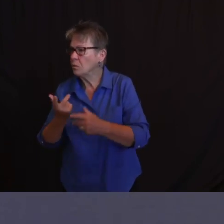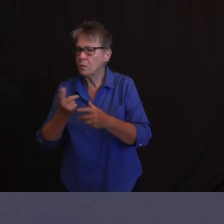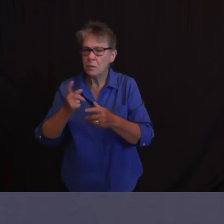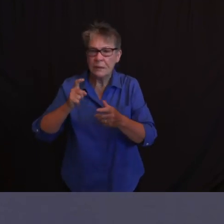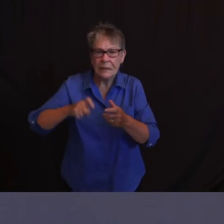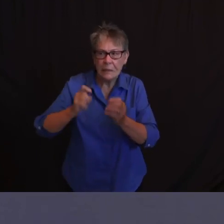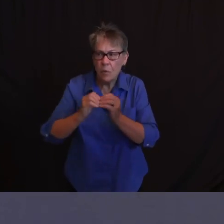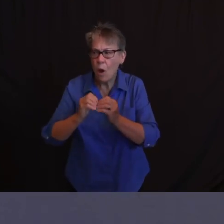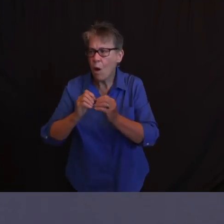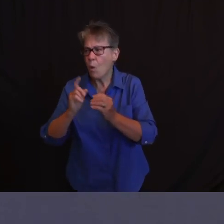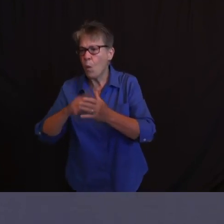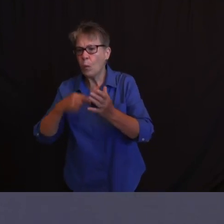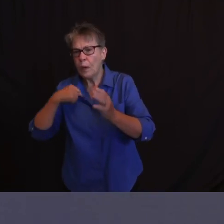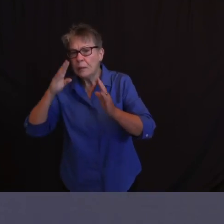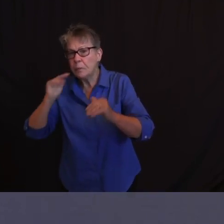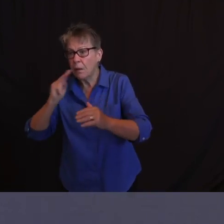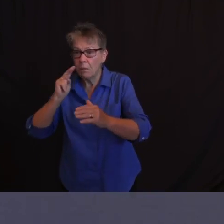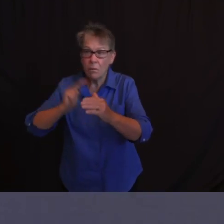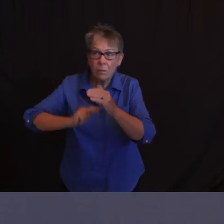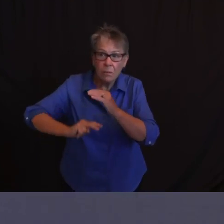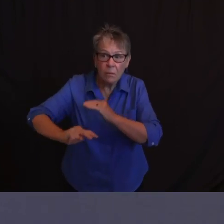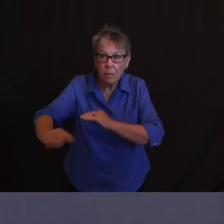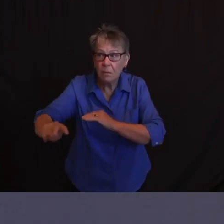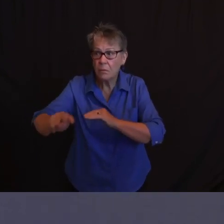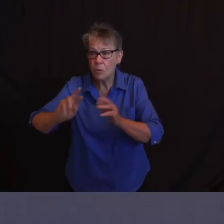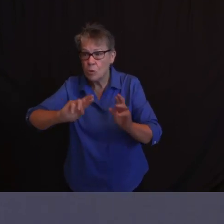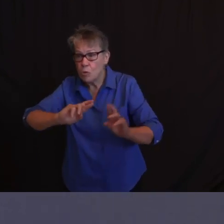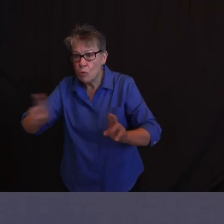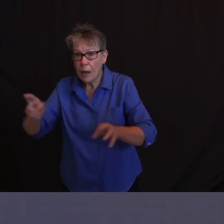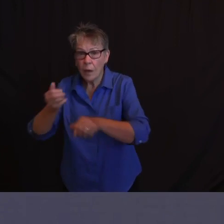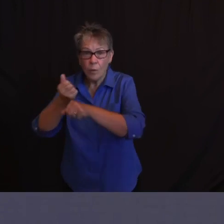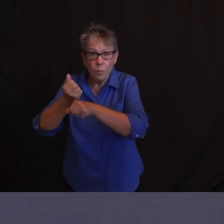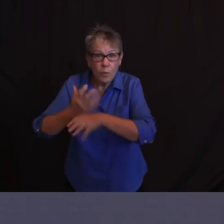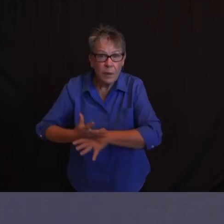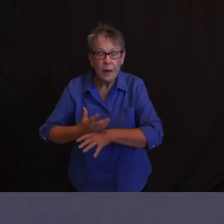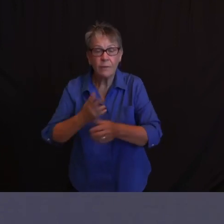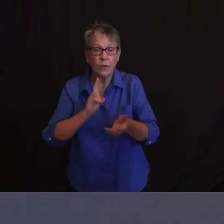whether you're a long-term care facility or a hospital or some other